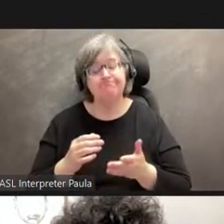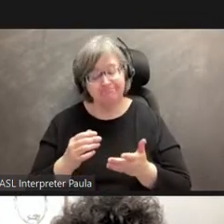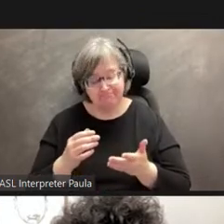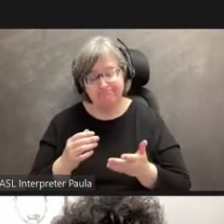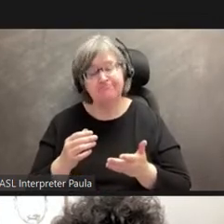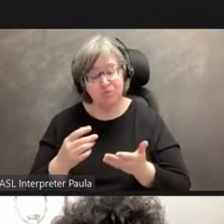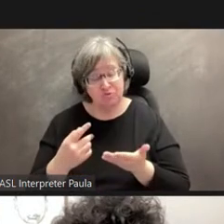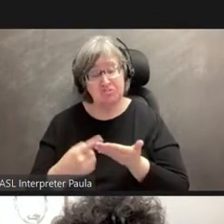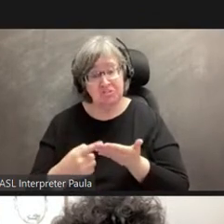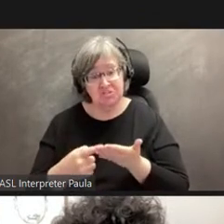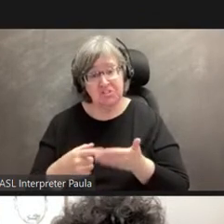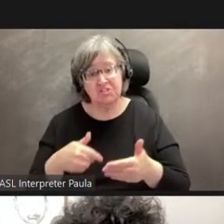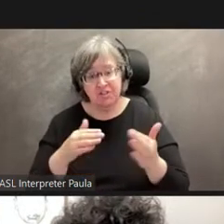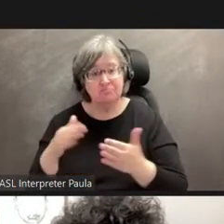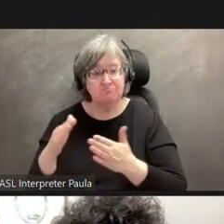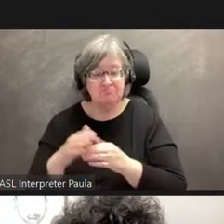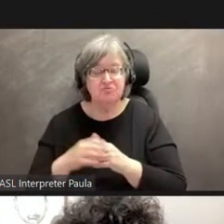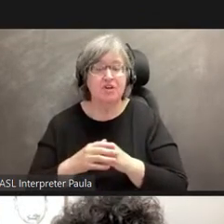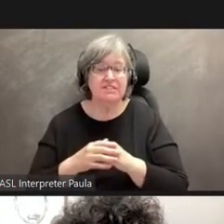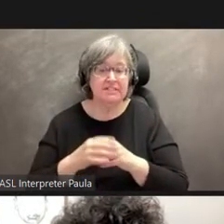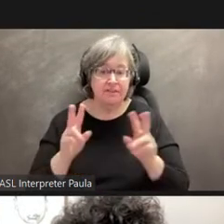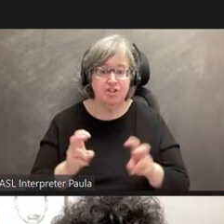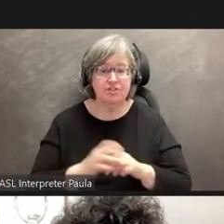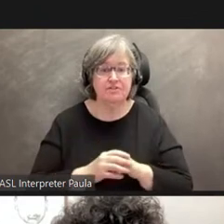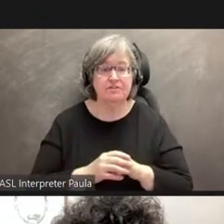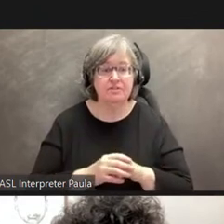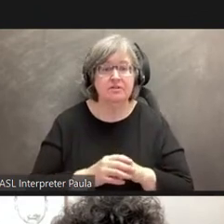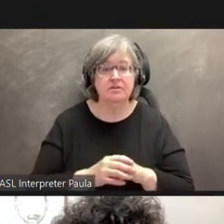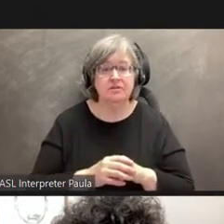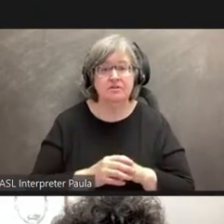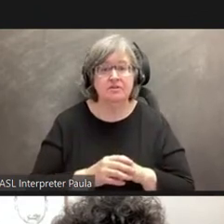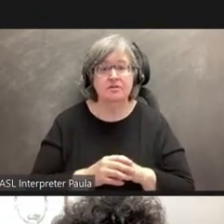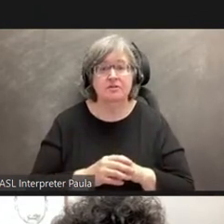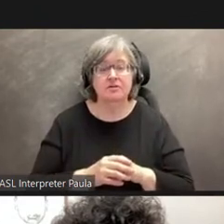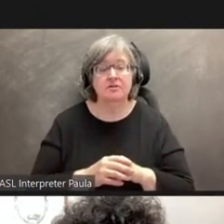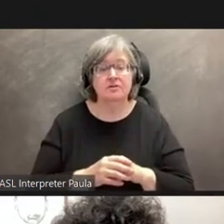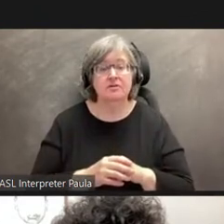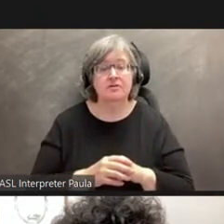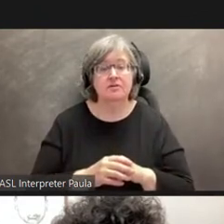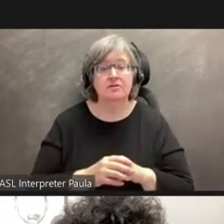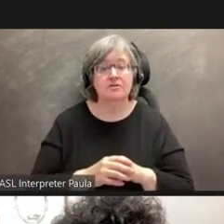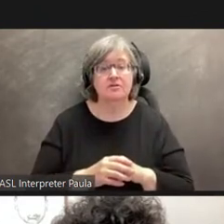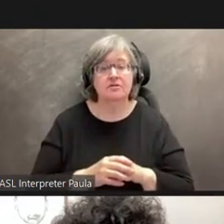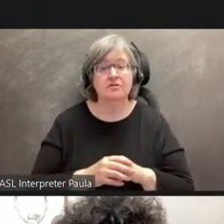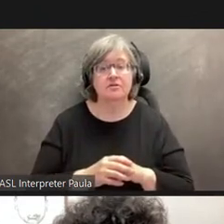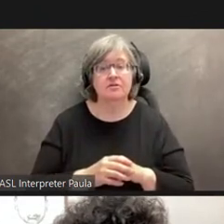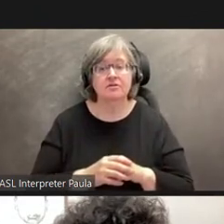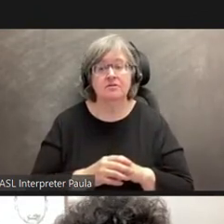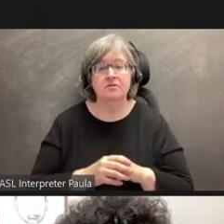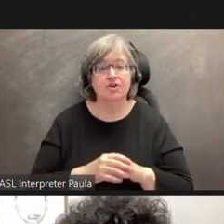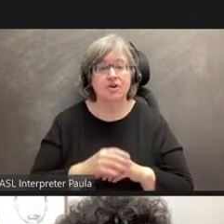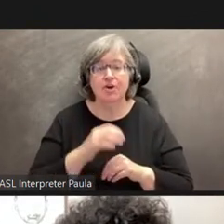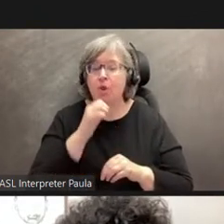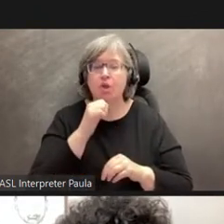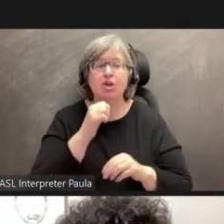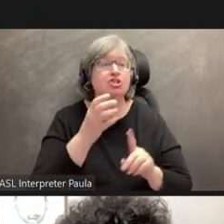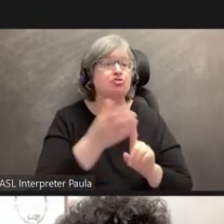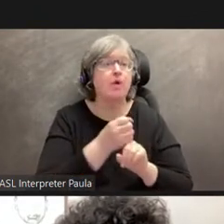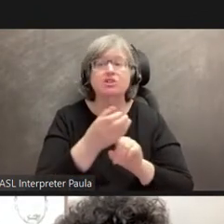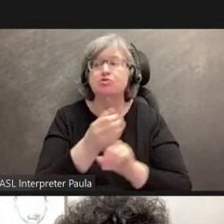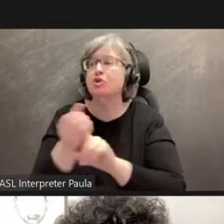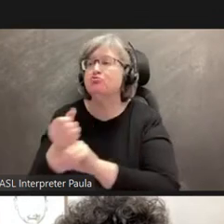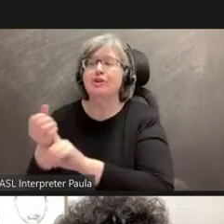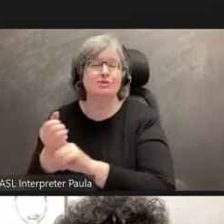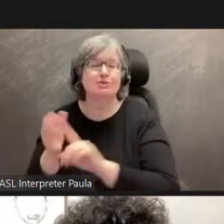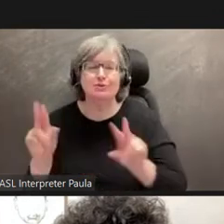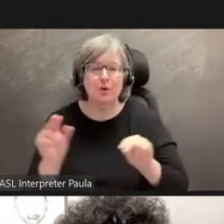well. So they aren't just doing it. They just aren't arresting people everywhere. The